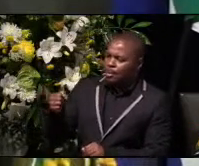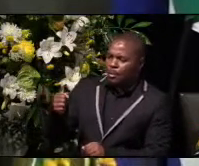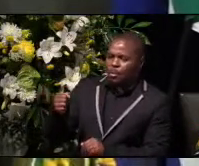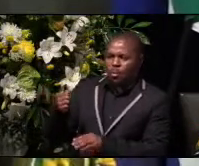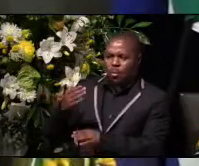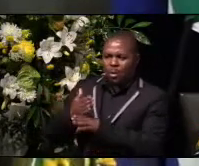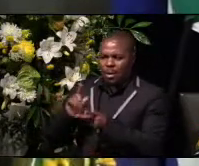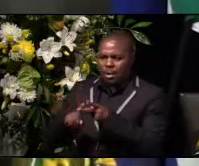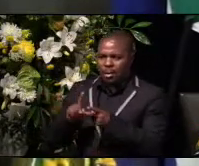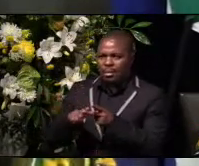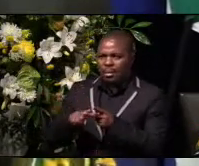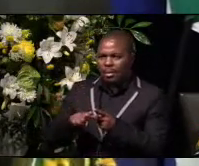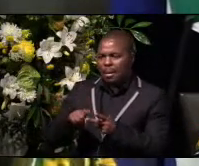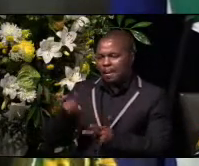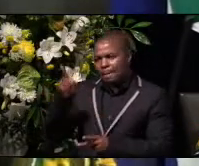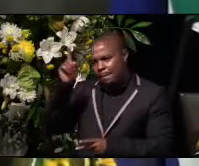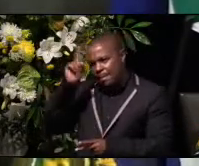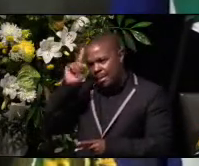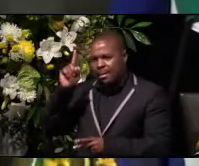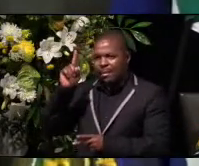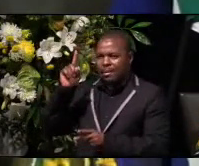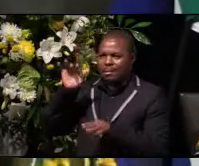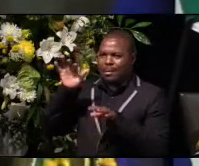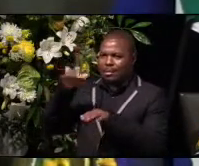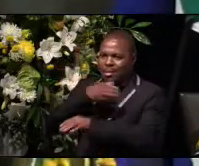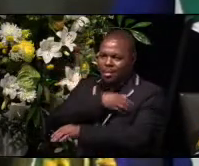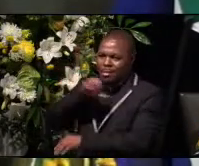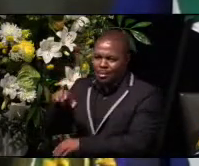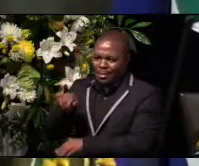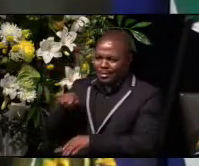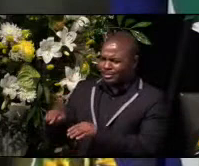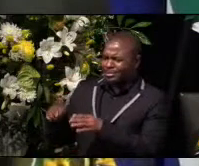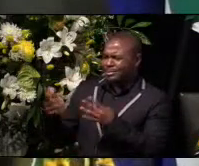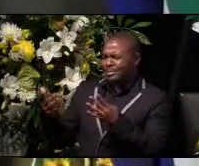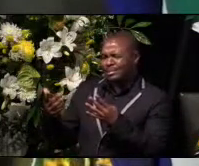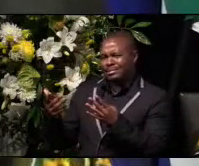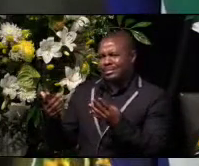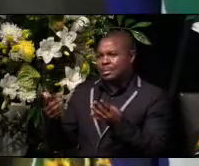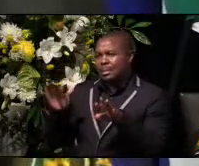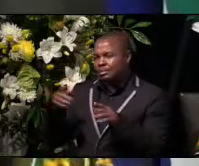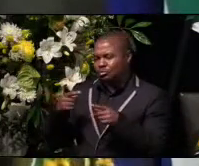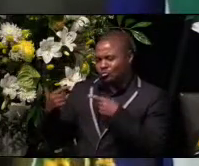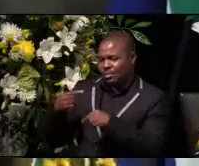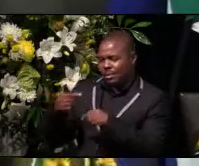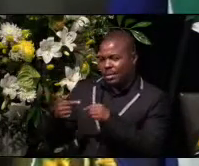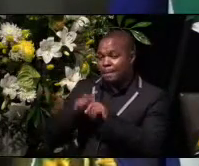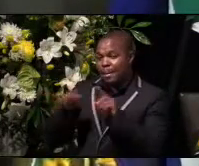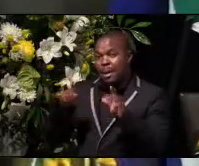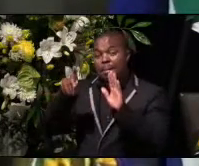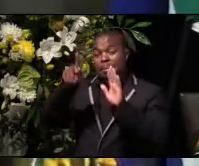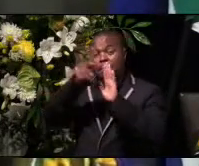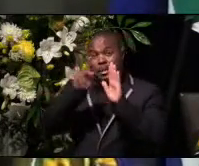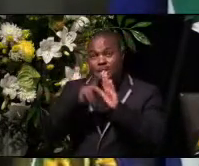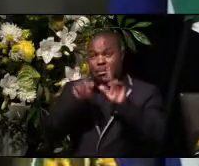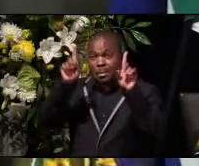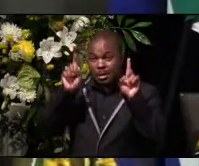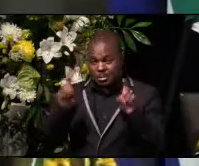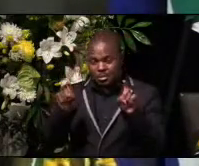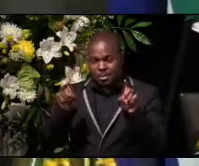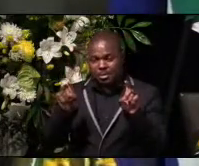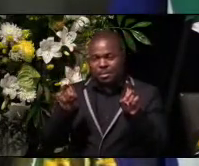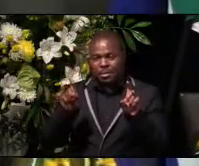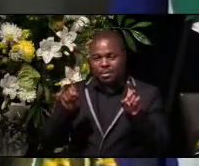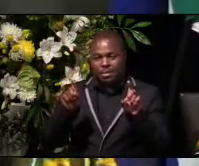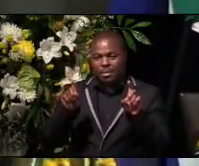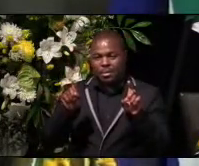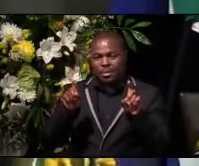meaning even for black economic empowerment those type of debits are there but the principles underlying this I think is a